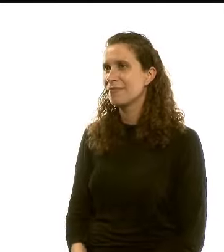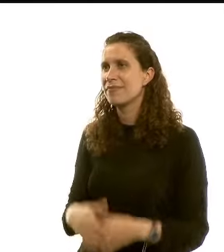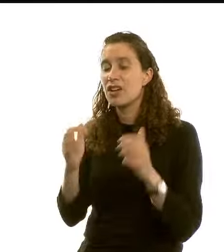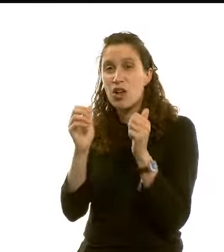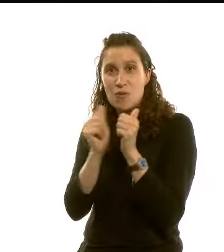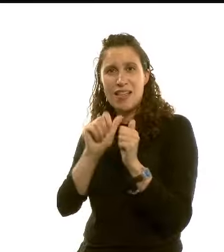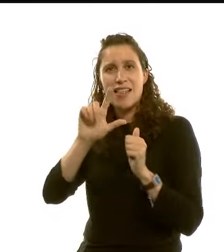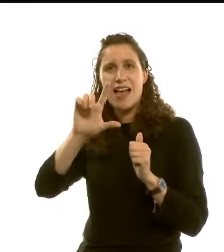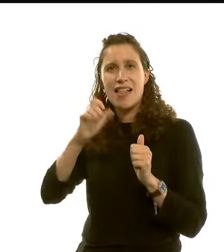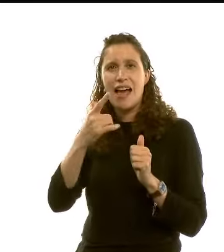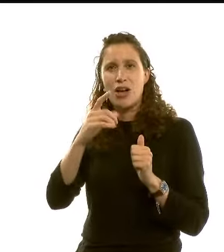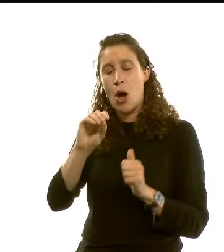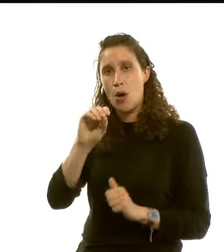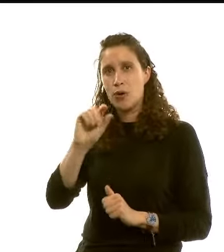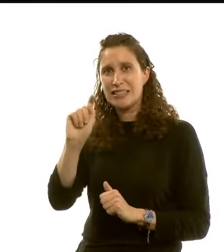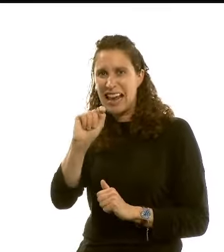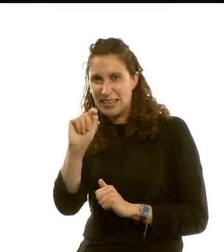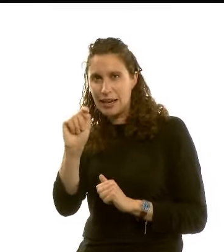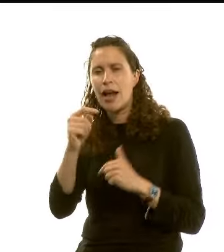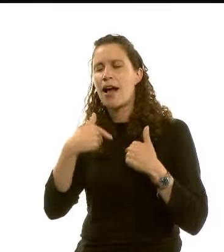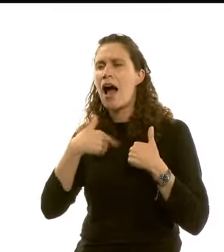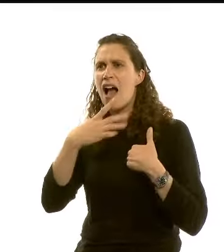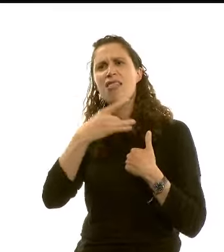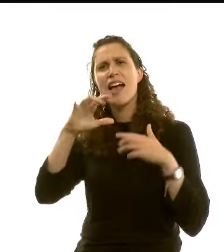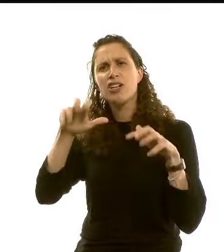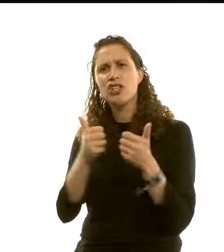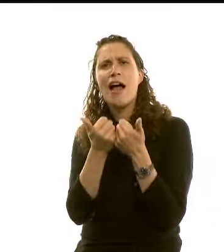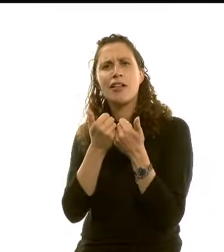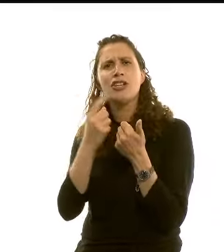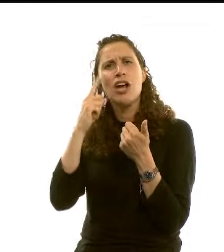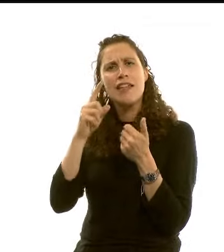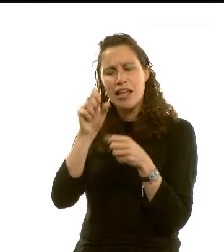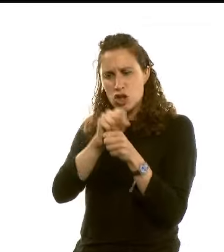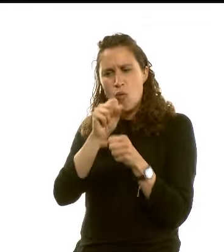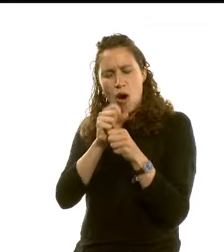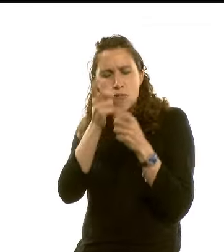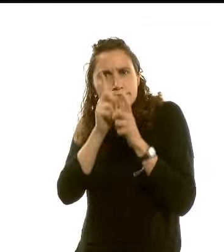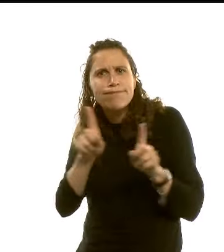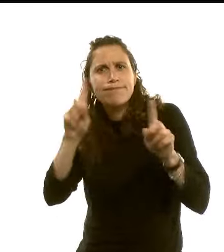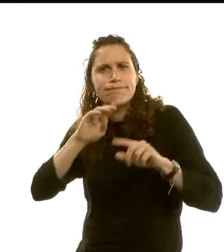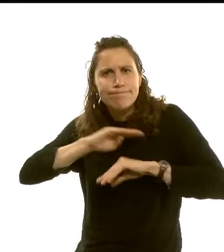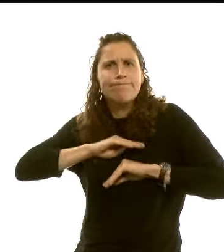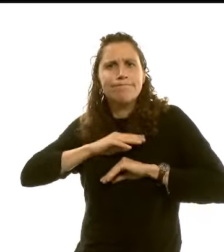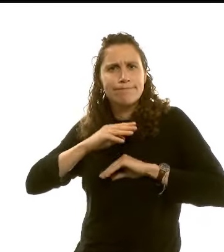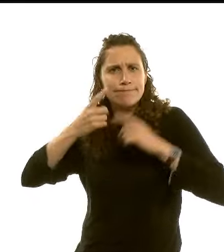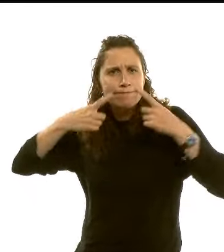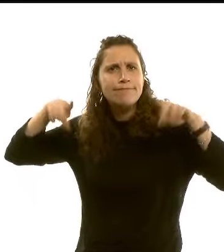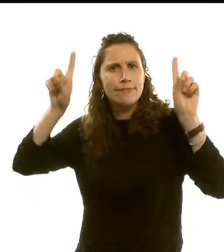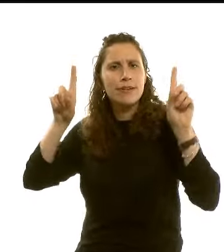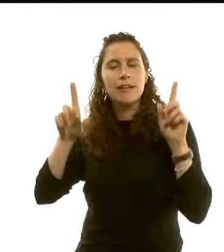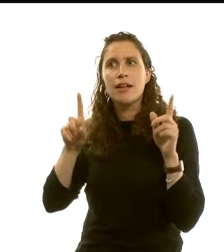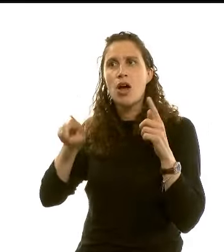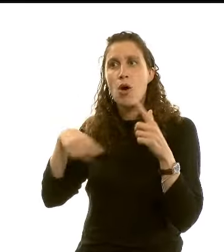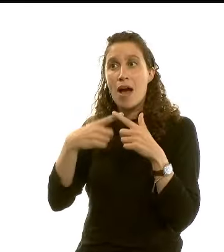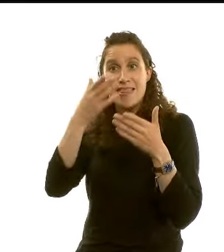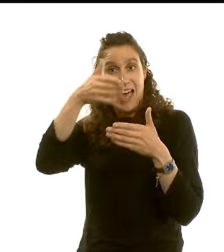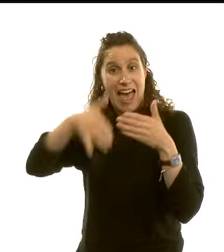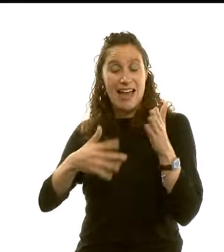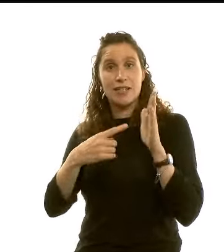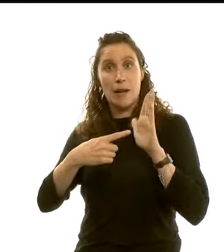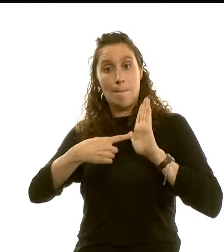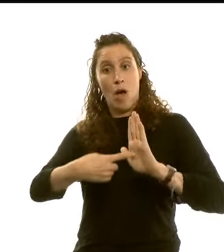Technic sets, I really like the challenge. I think the work pays off. When you have a model at the end that you can